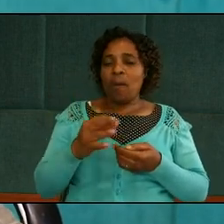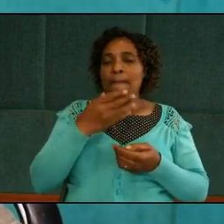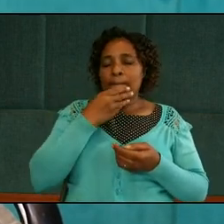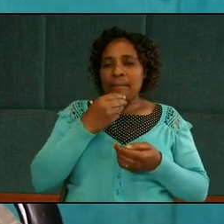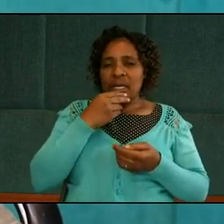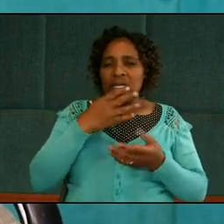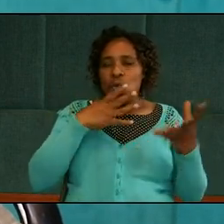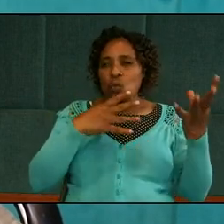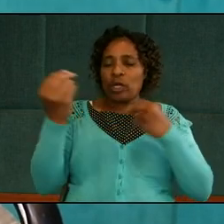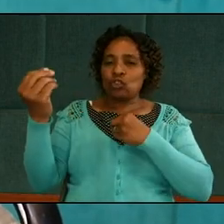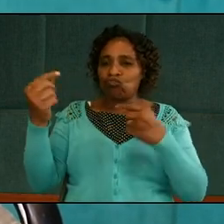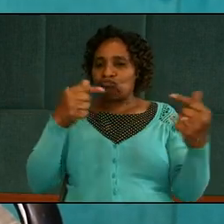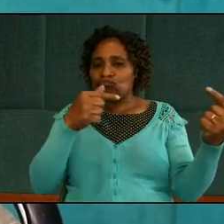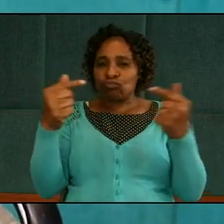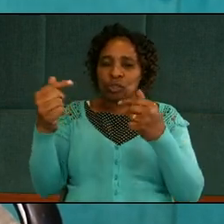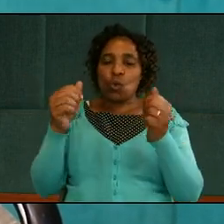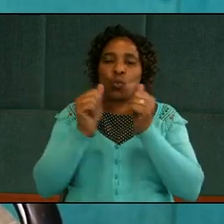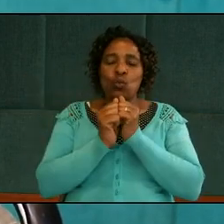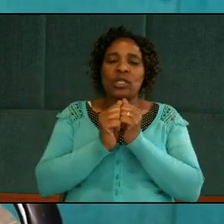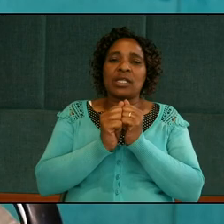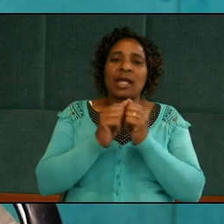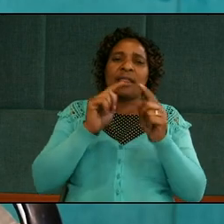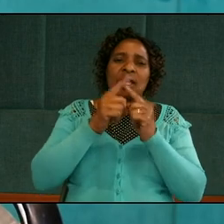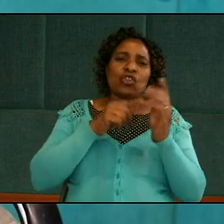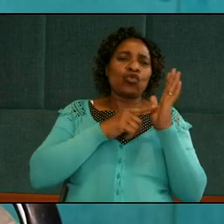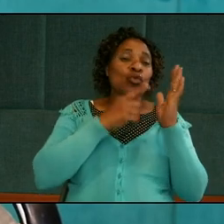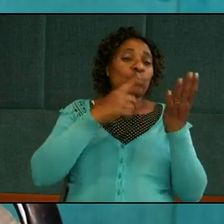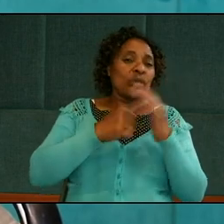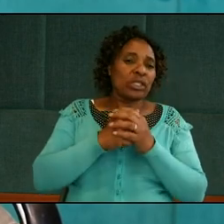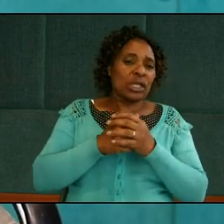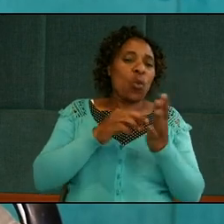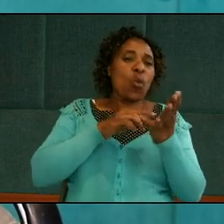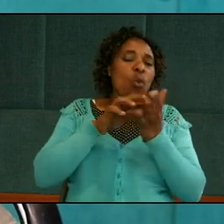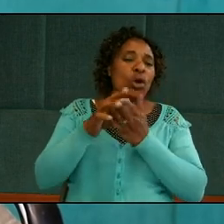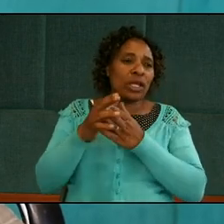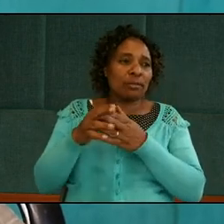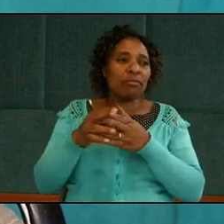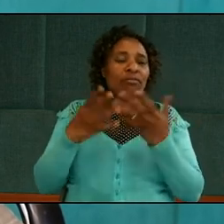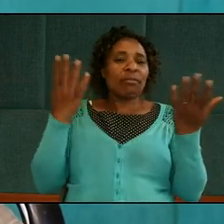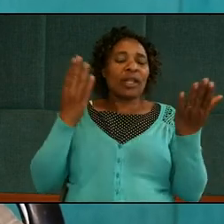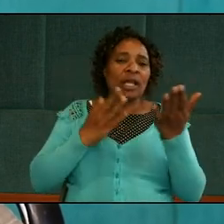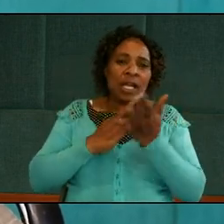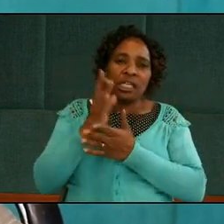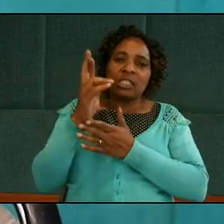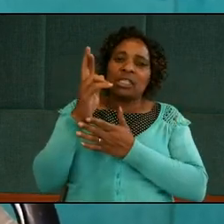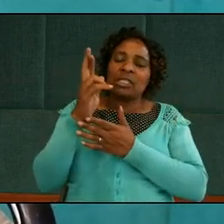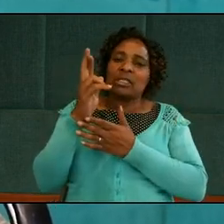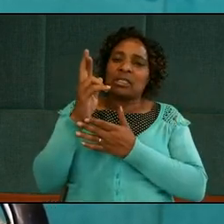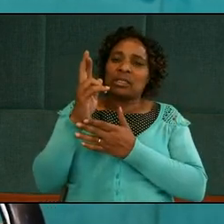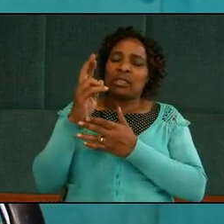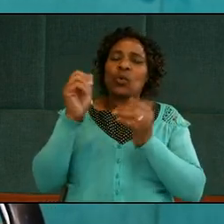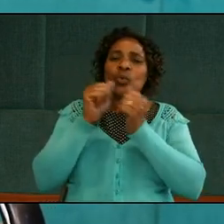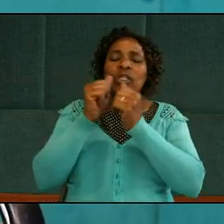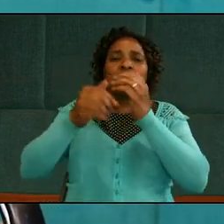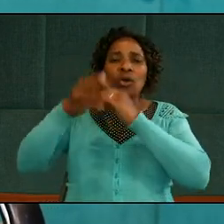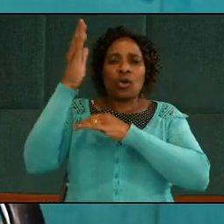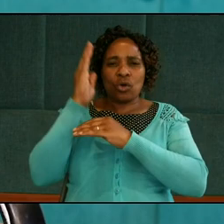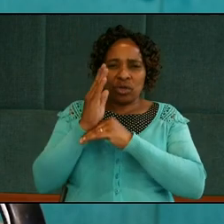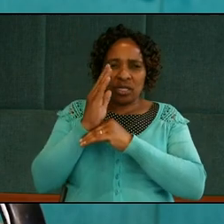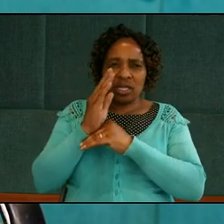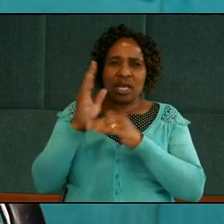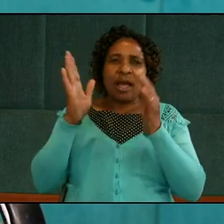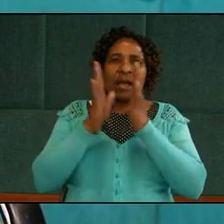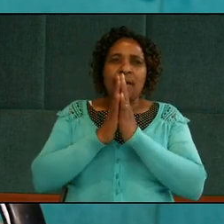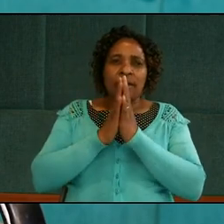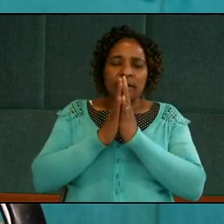men he went into battle with. And this shows that he was walking in righteousness. He was walking with God. Mm-hmm.